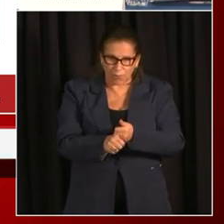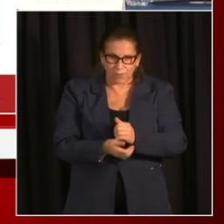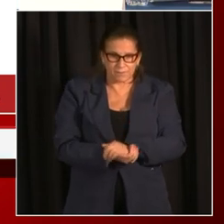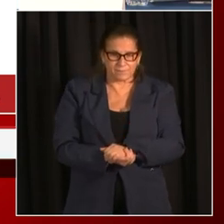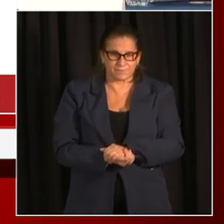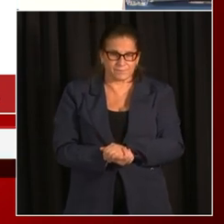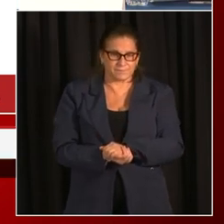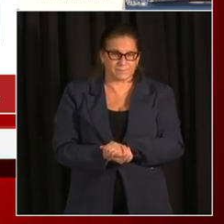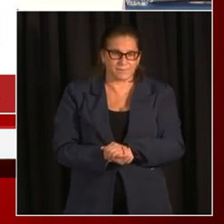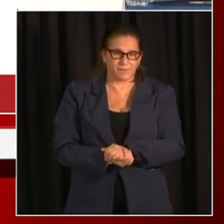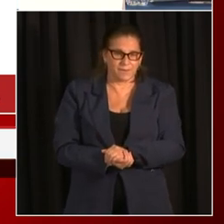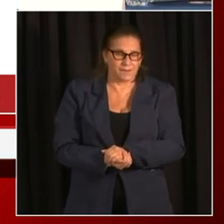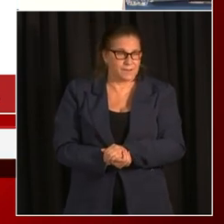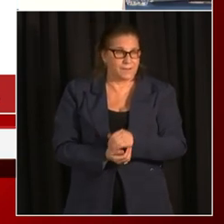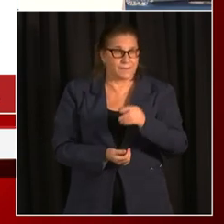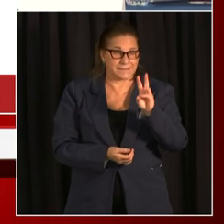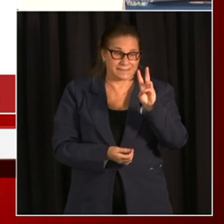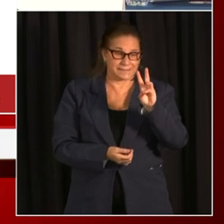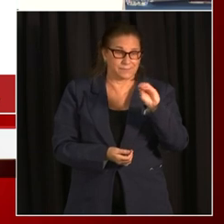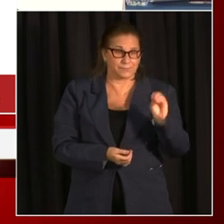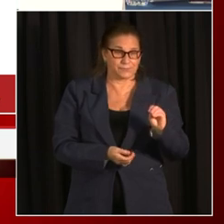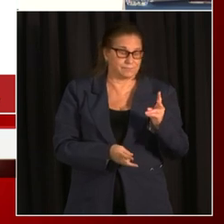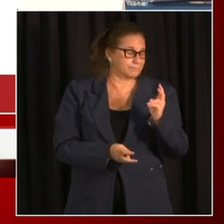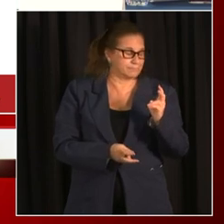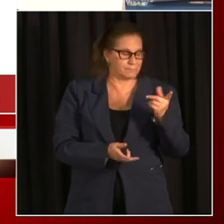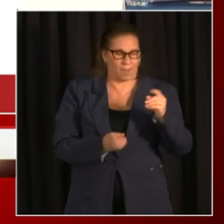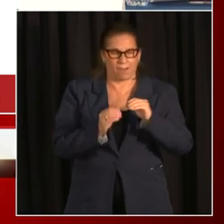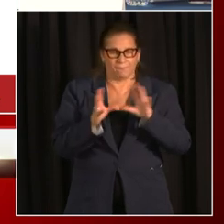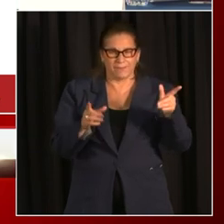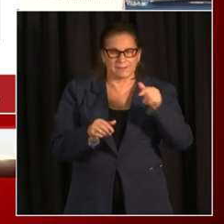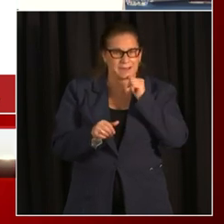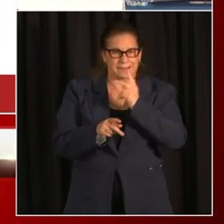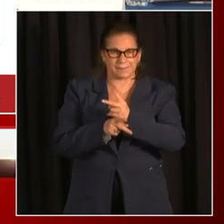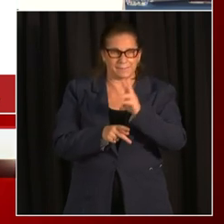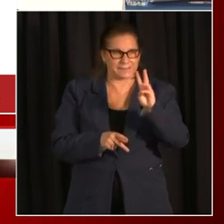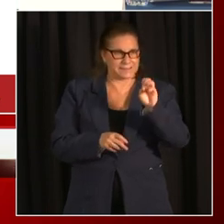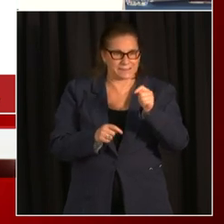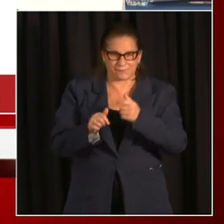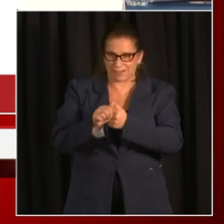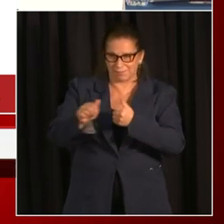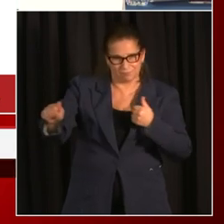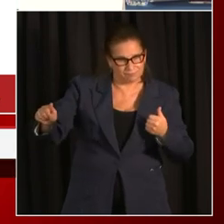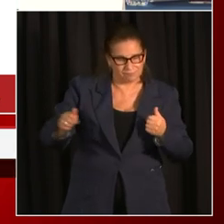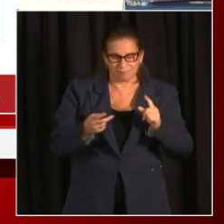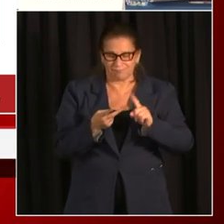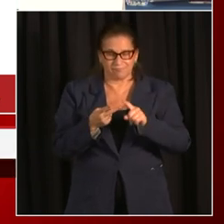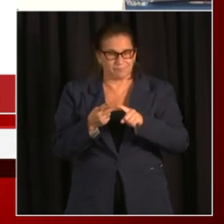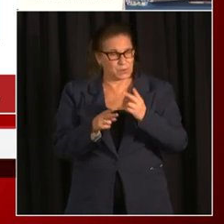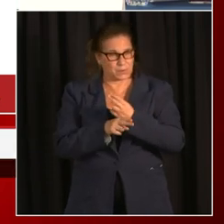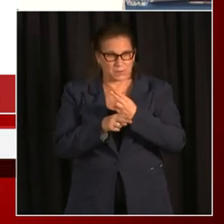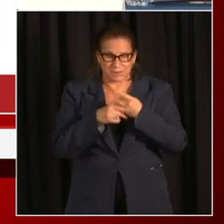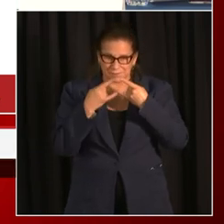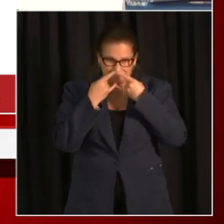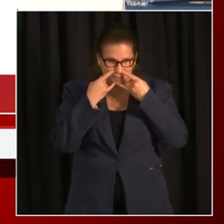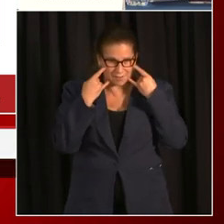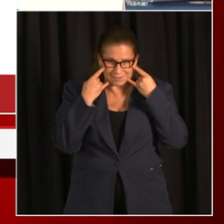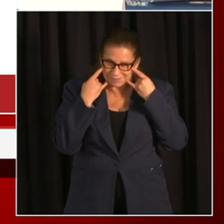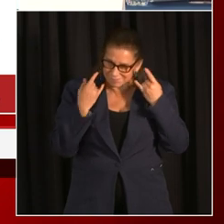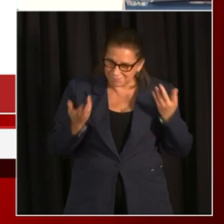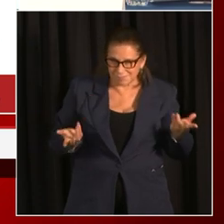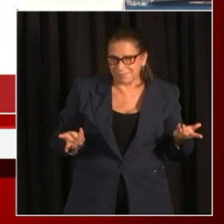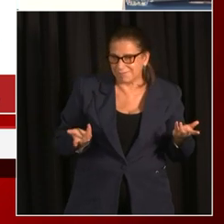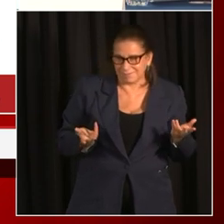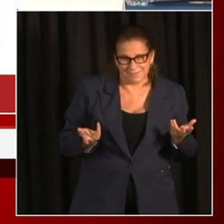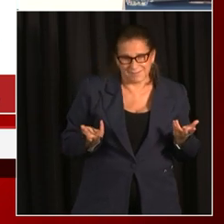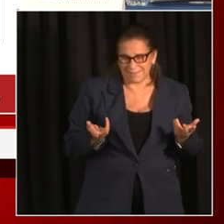keeping 6 feet apart. People didn't have their mask on all of the time. So that's definitely an area of improvement here in